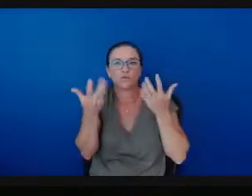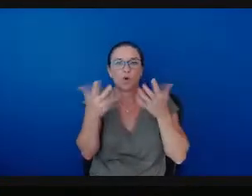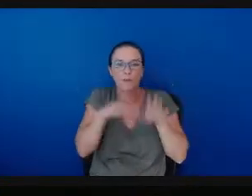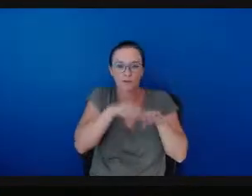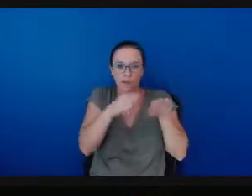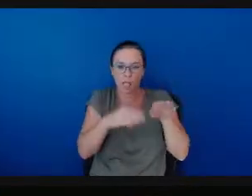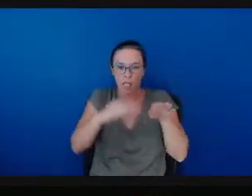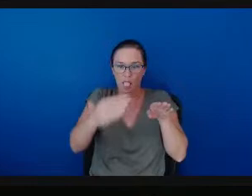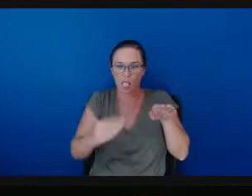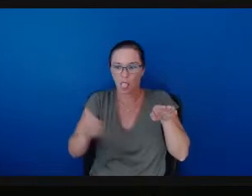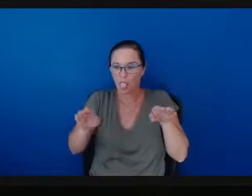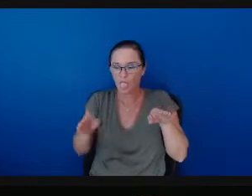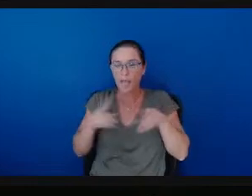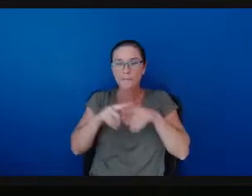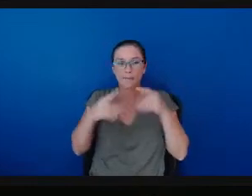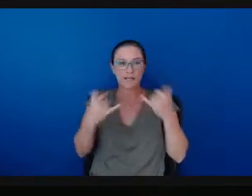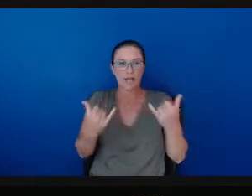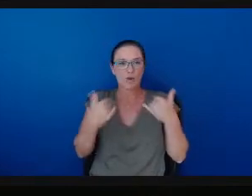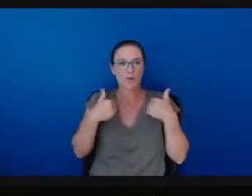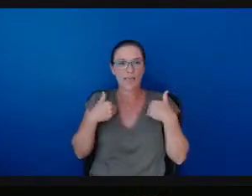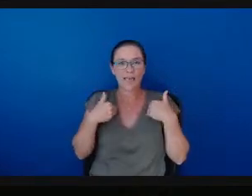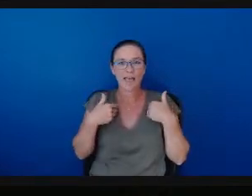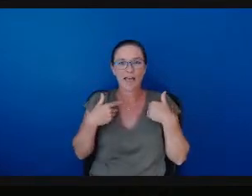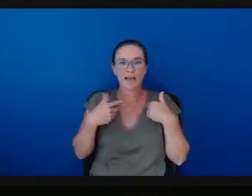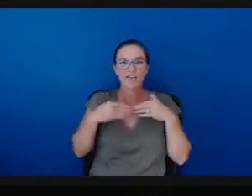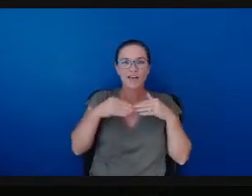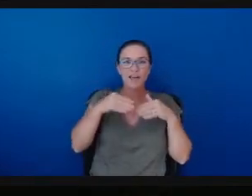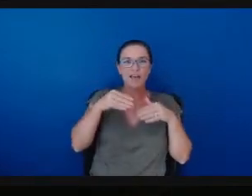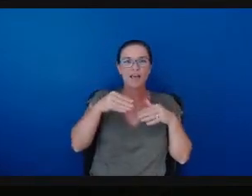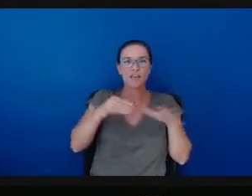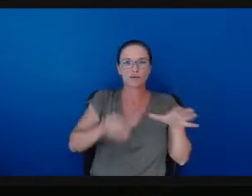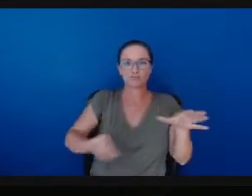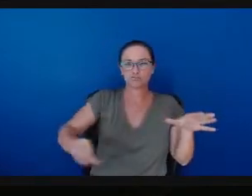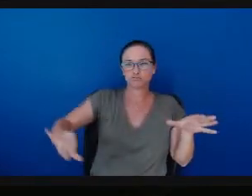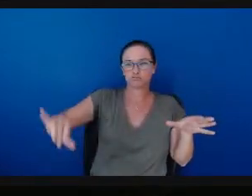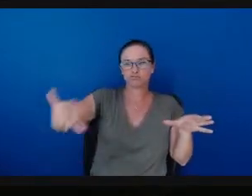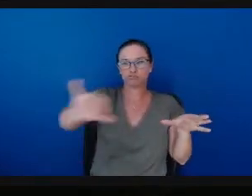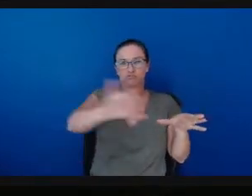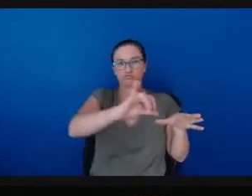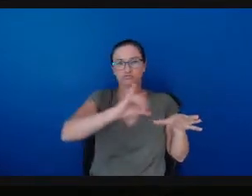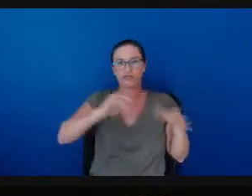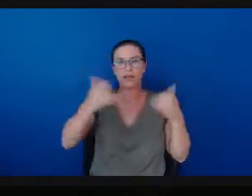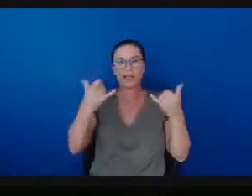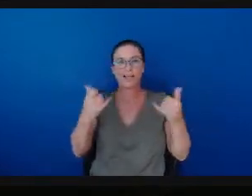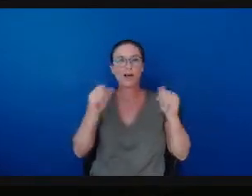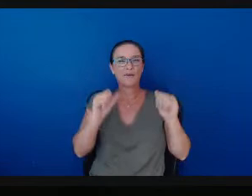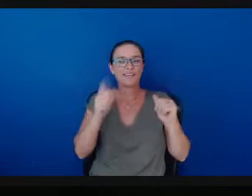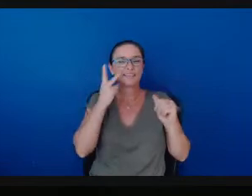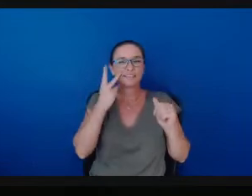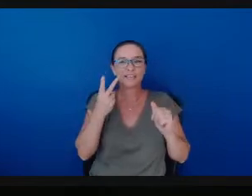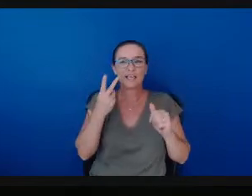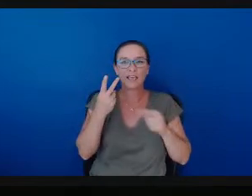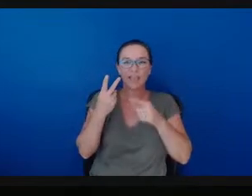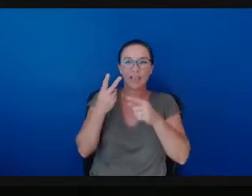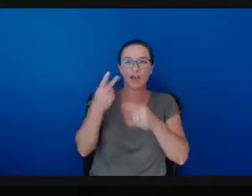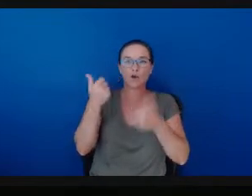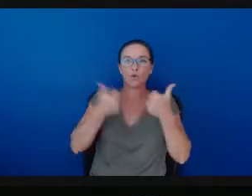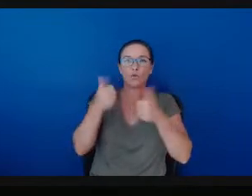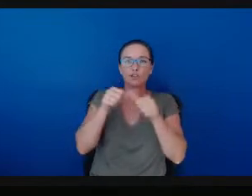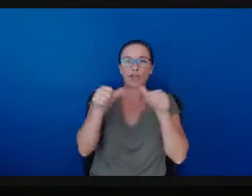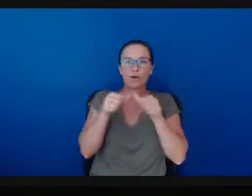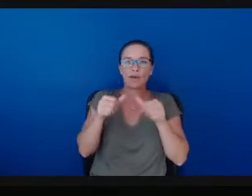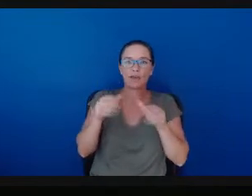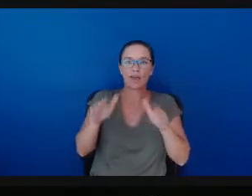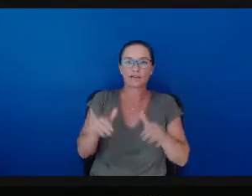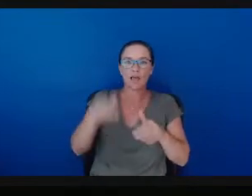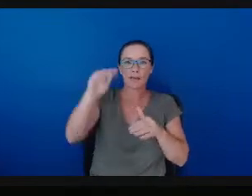crater. But now that we have this big liquid poured into it, we can see exactly what was level, right? So clearly this is our high spot right over here, and moving